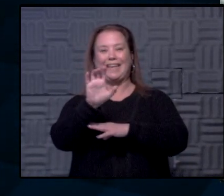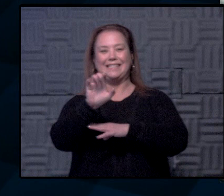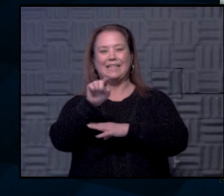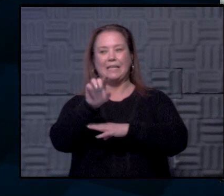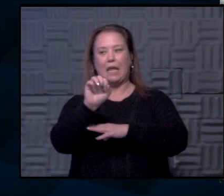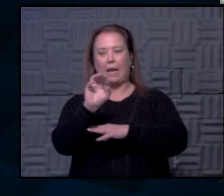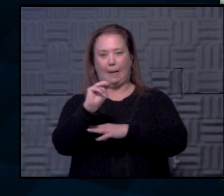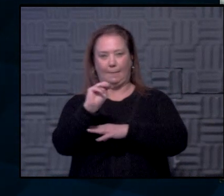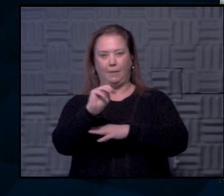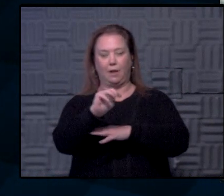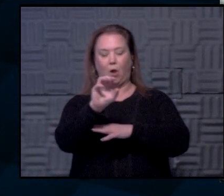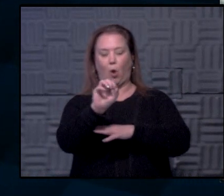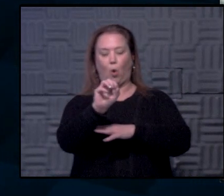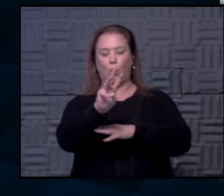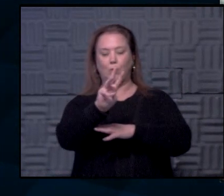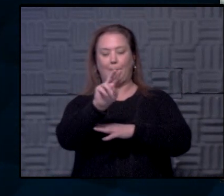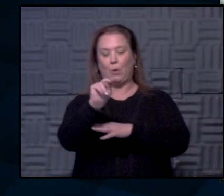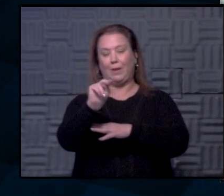www.ownkc.com. That's